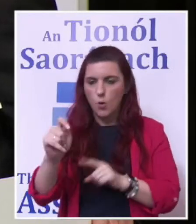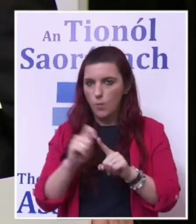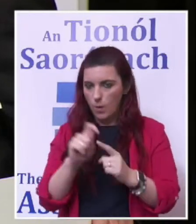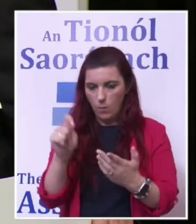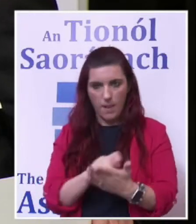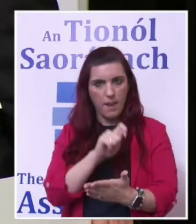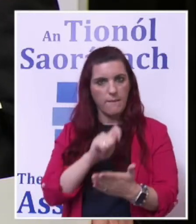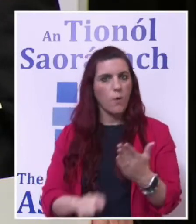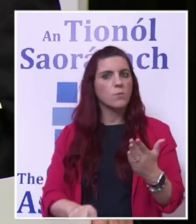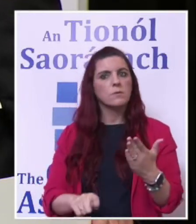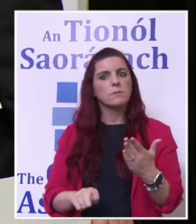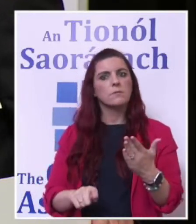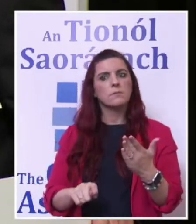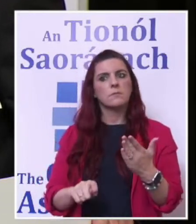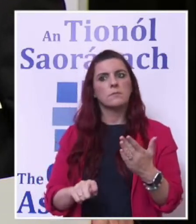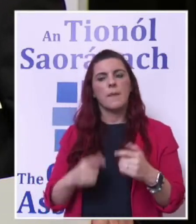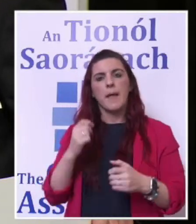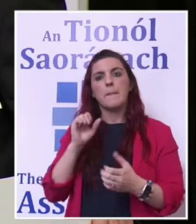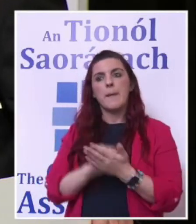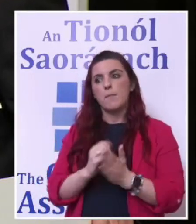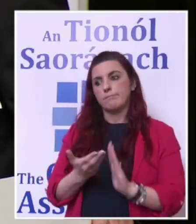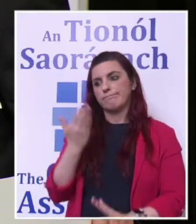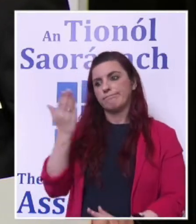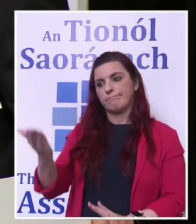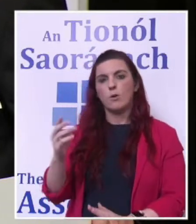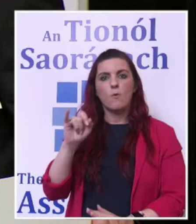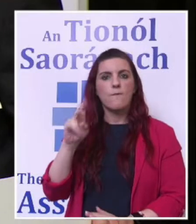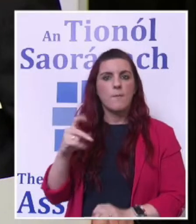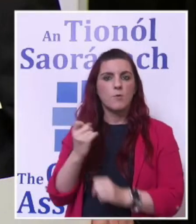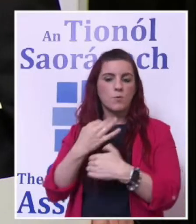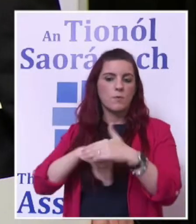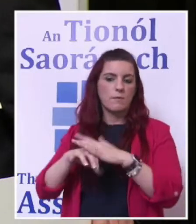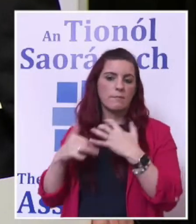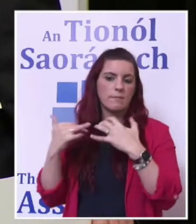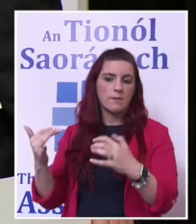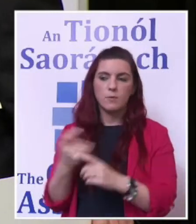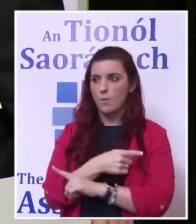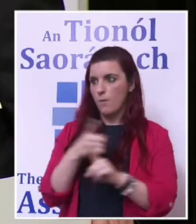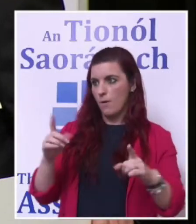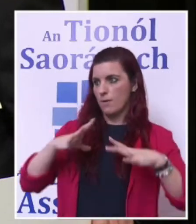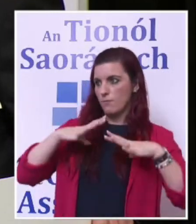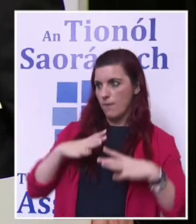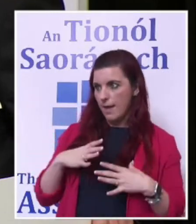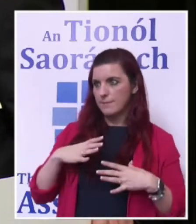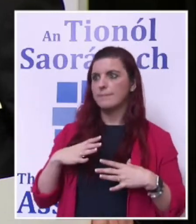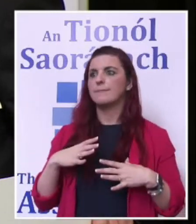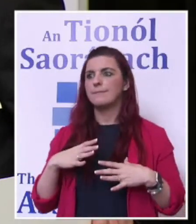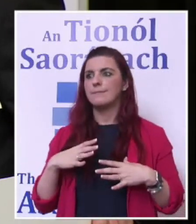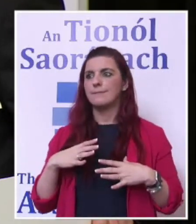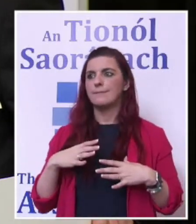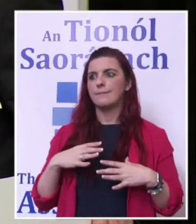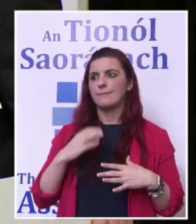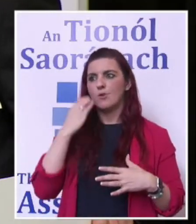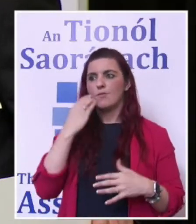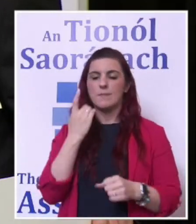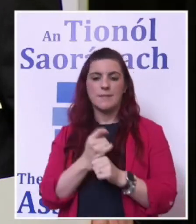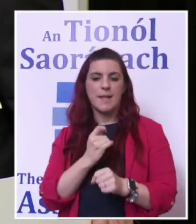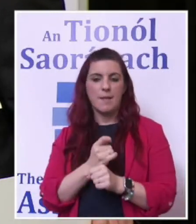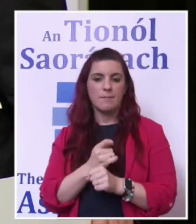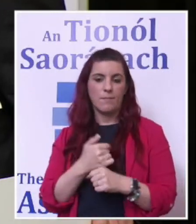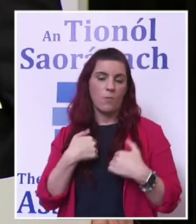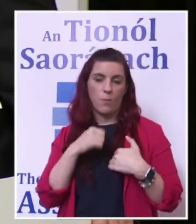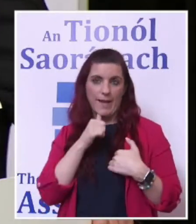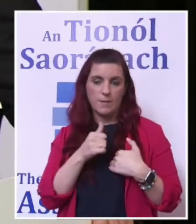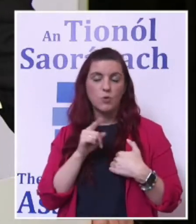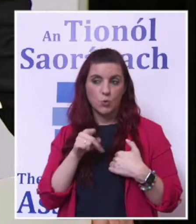Houses of Oireachtas in November, by the close of November. So you can all relax over the festive season and Christmas, which isn't too far around the corner,